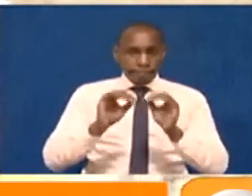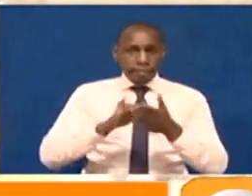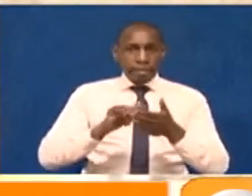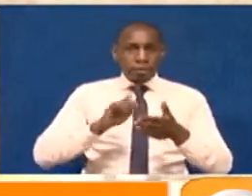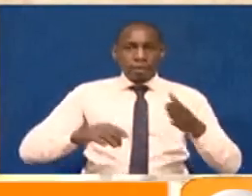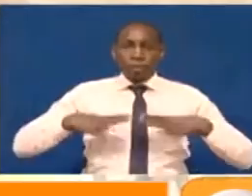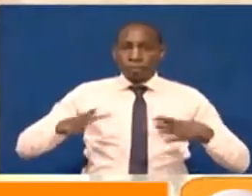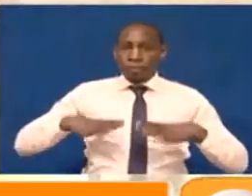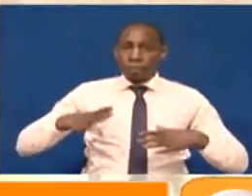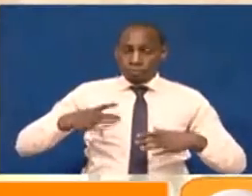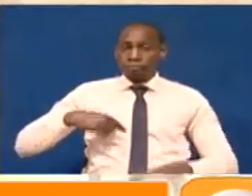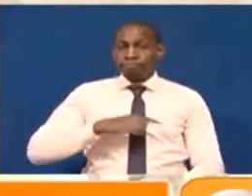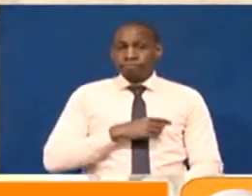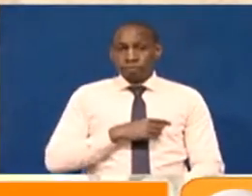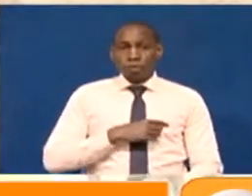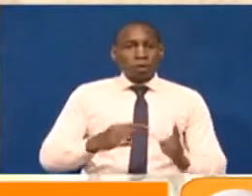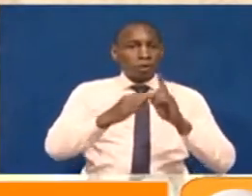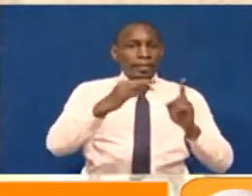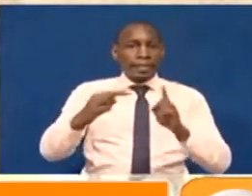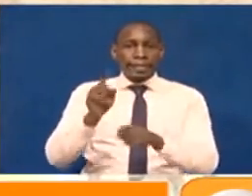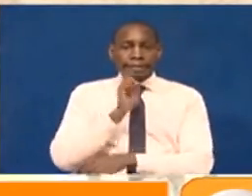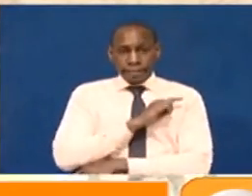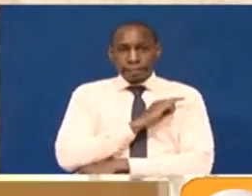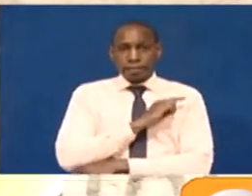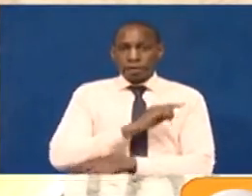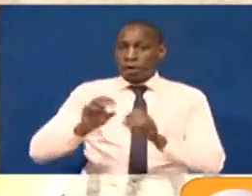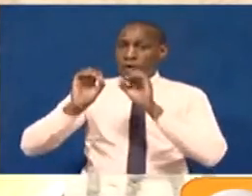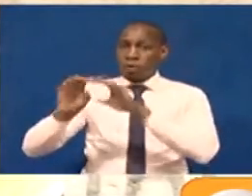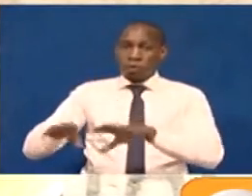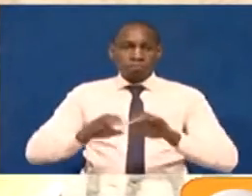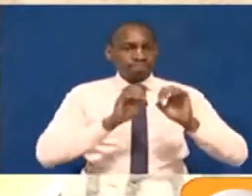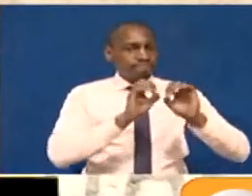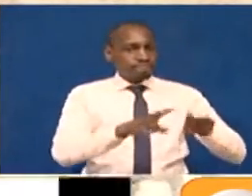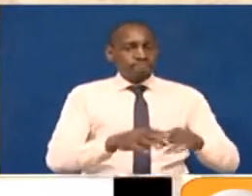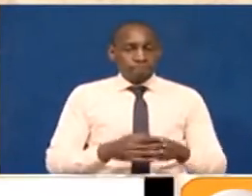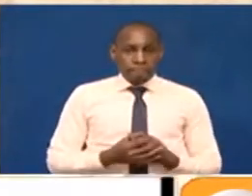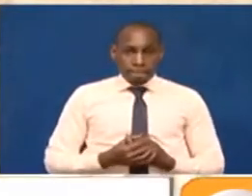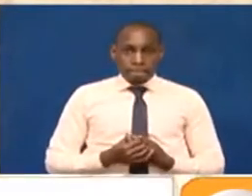our people wanawawa, wanatupwa